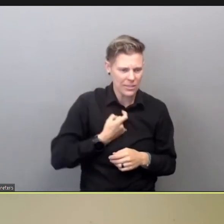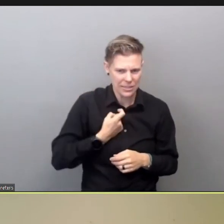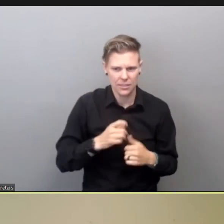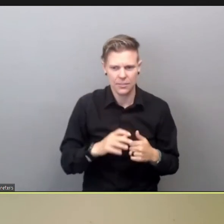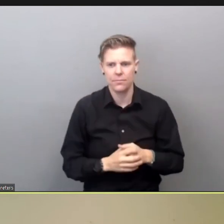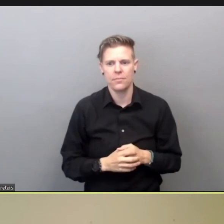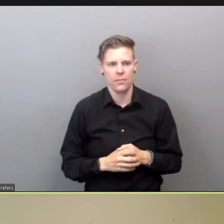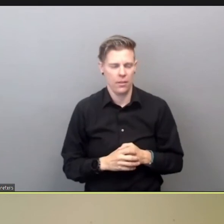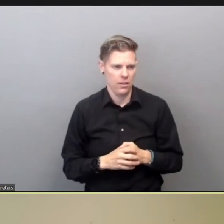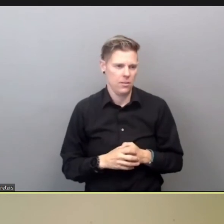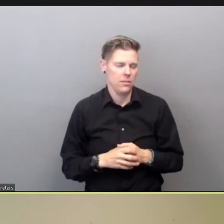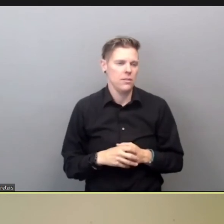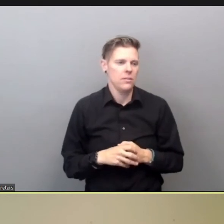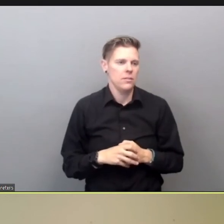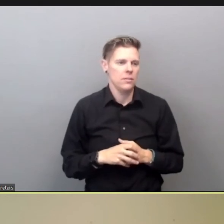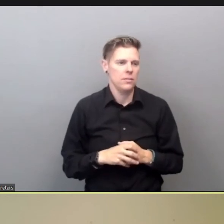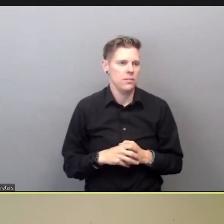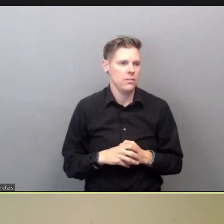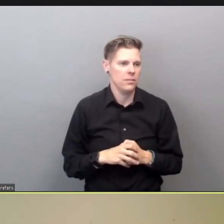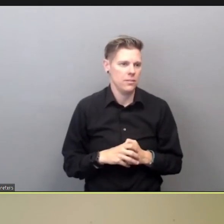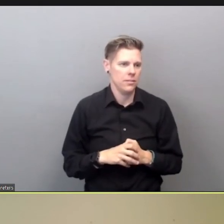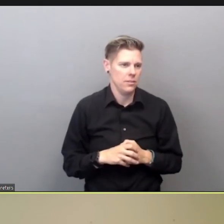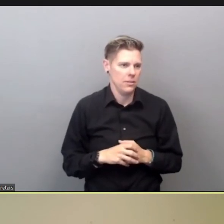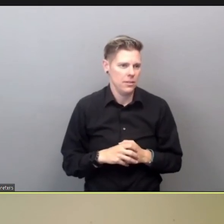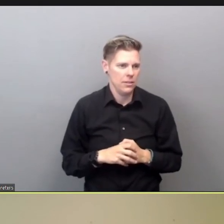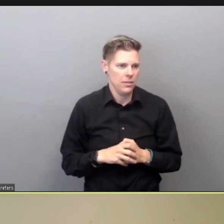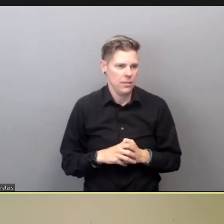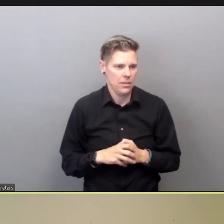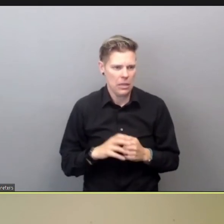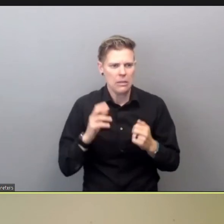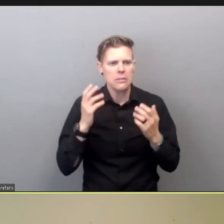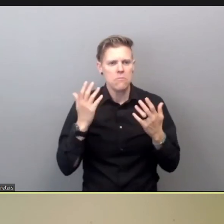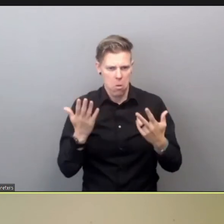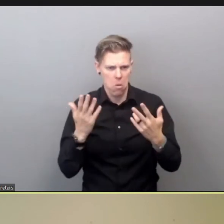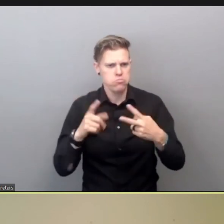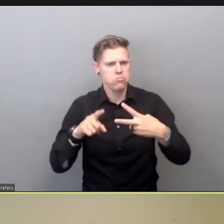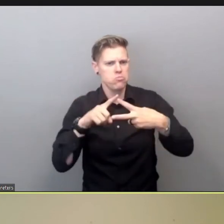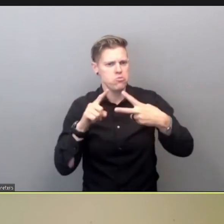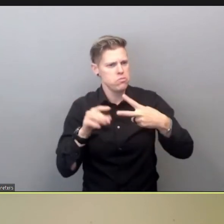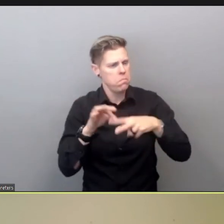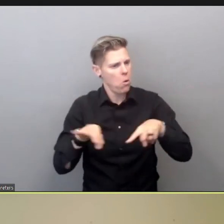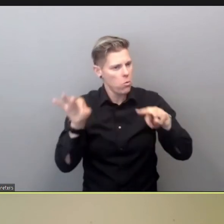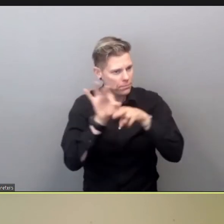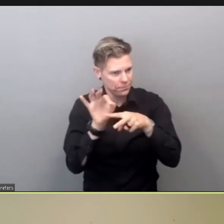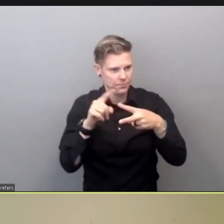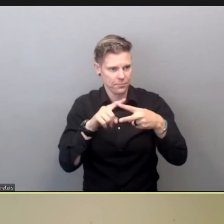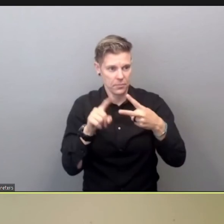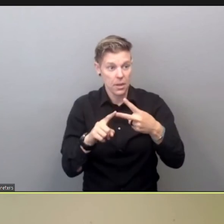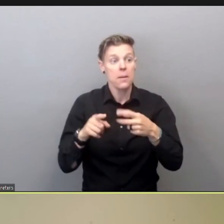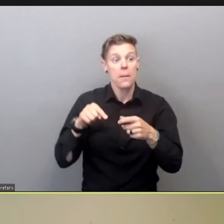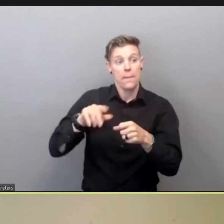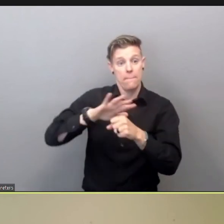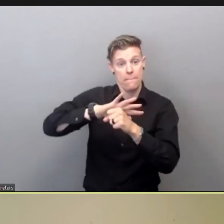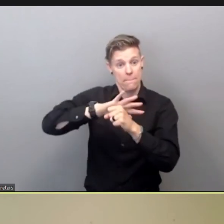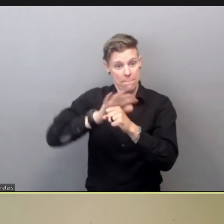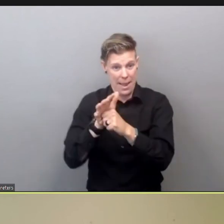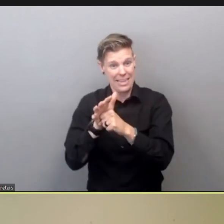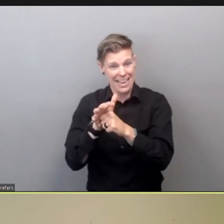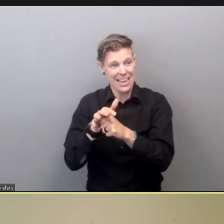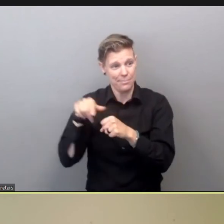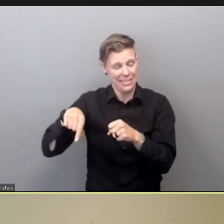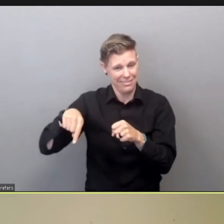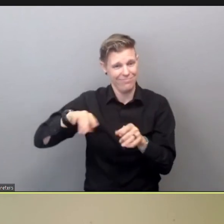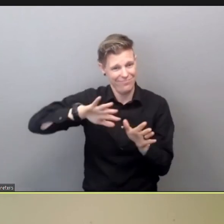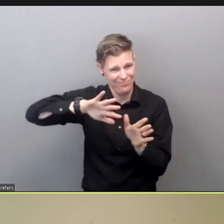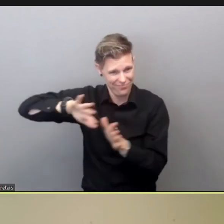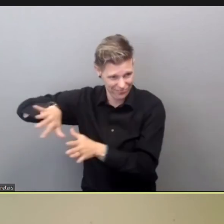that we need to anticipate in. And I think even the pandemic aside, this is going to change the workforce